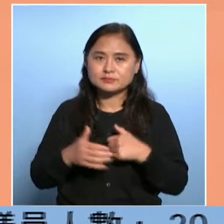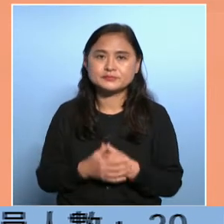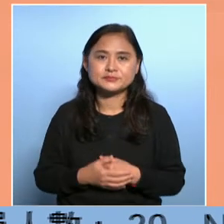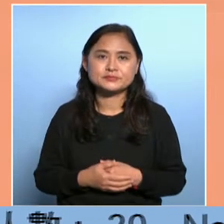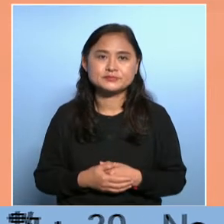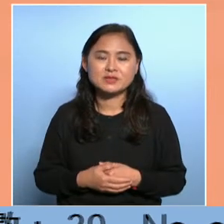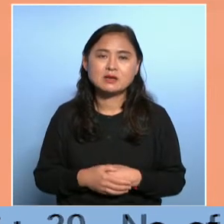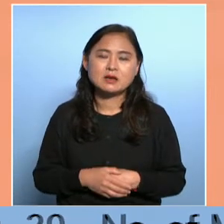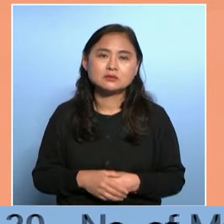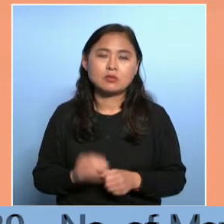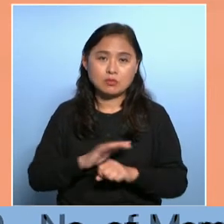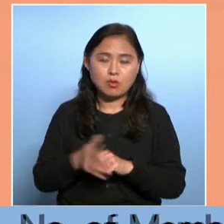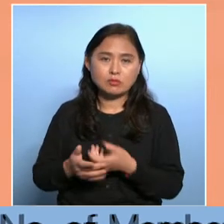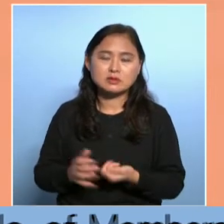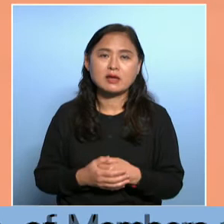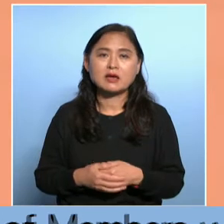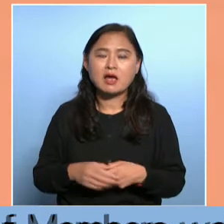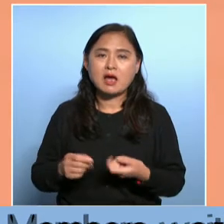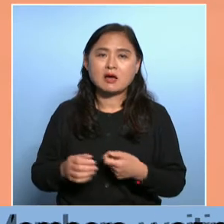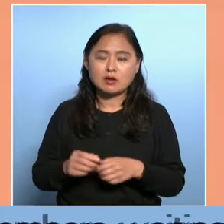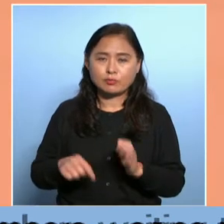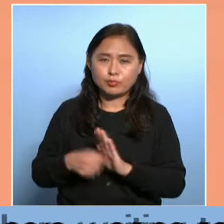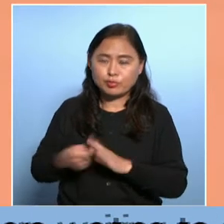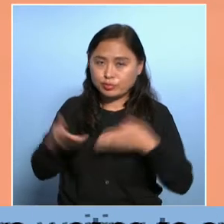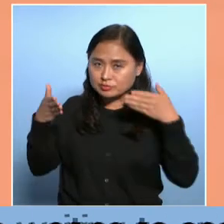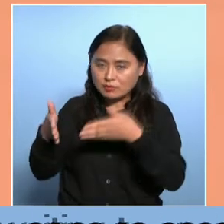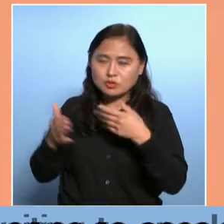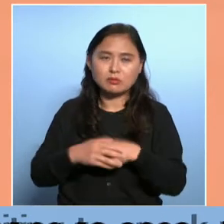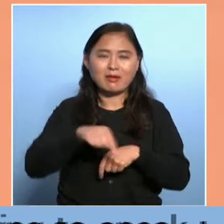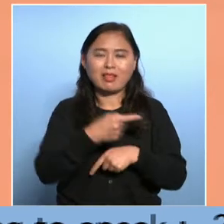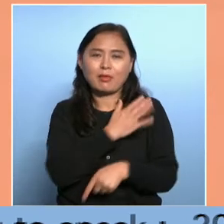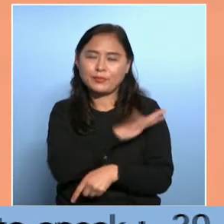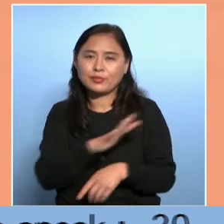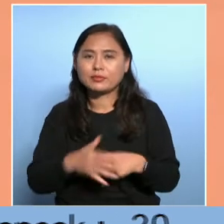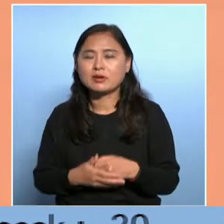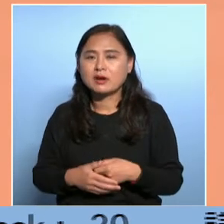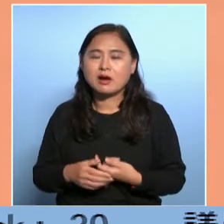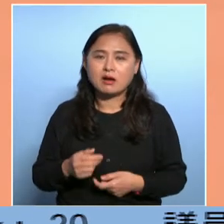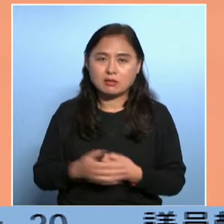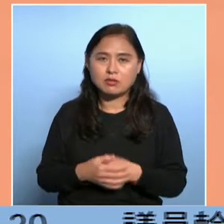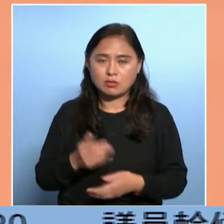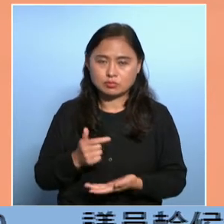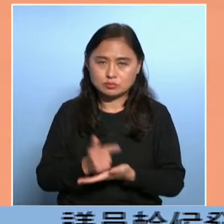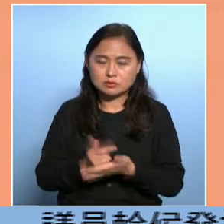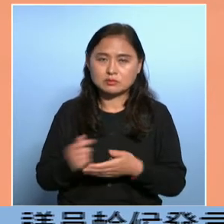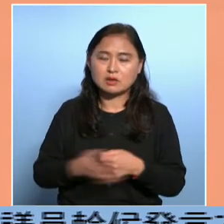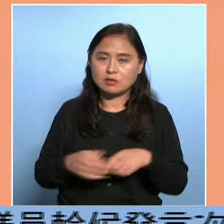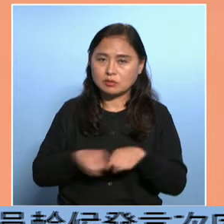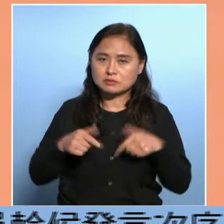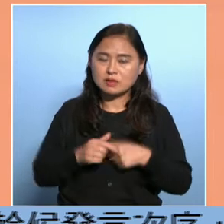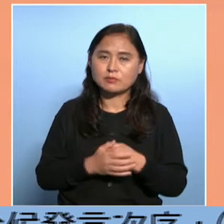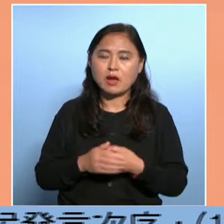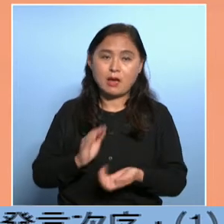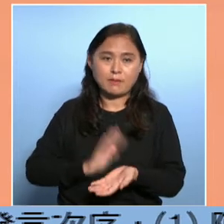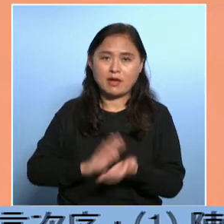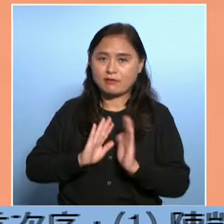social resources and dispel all the unnecessary rumors, and we can